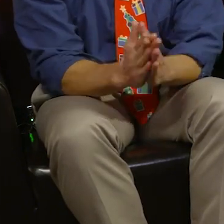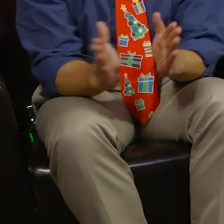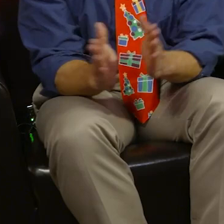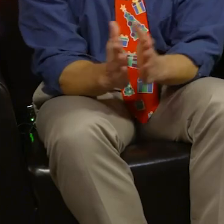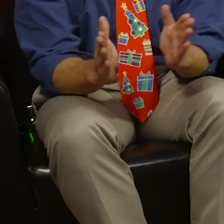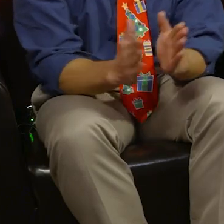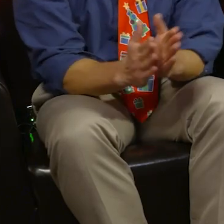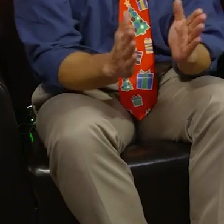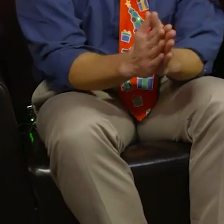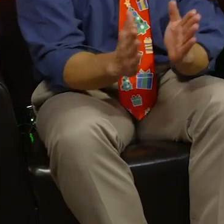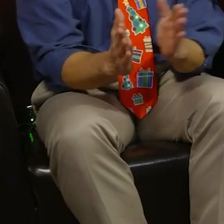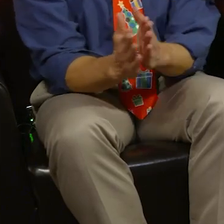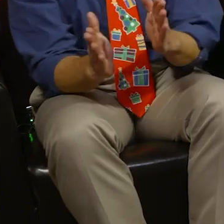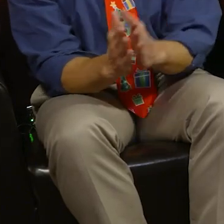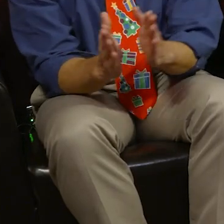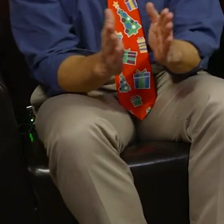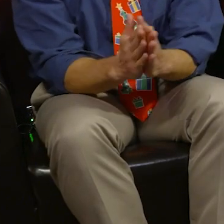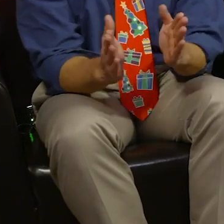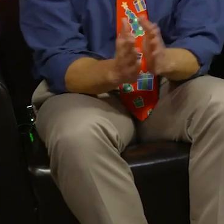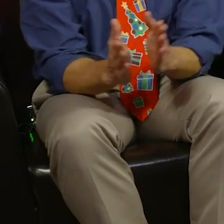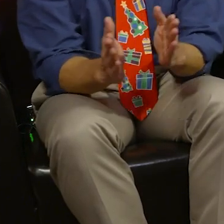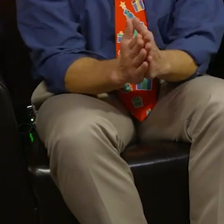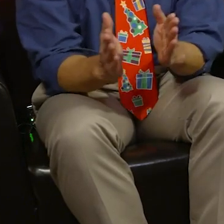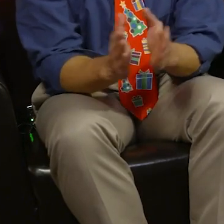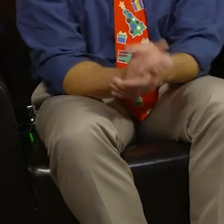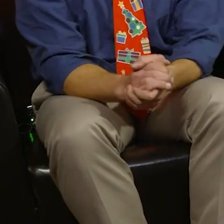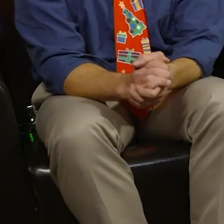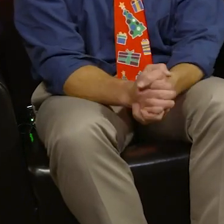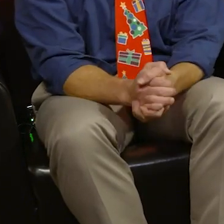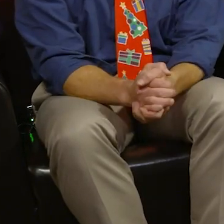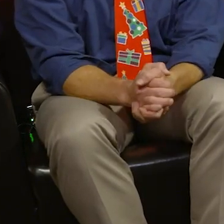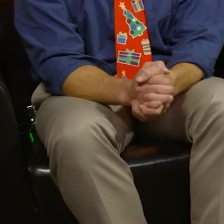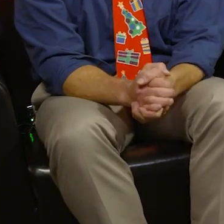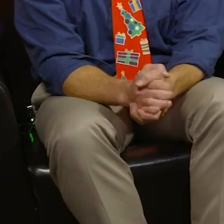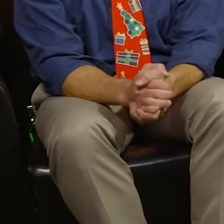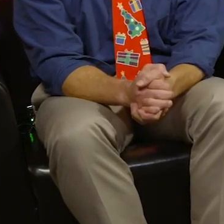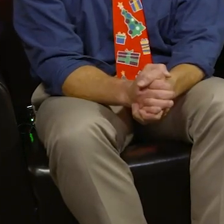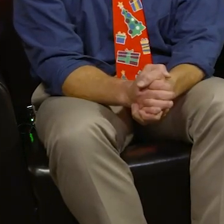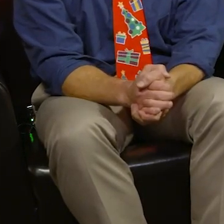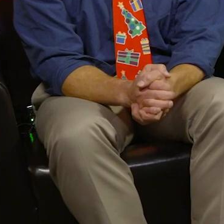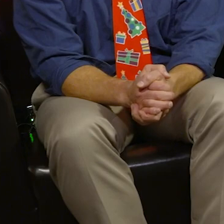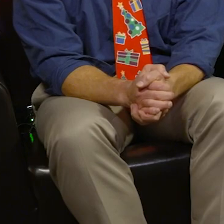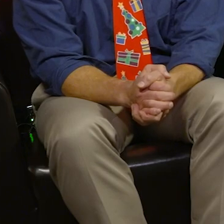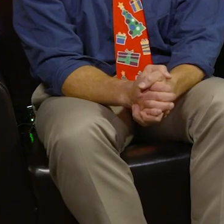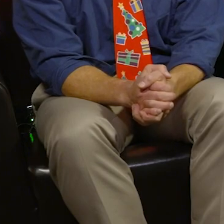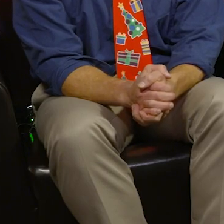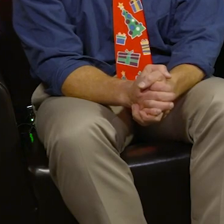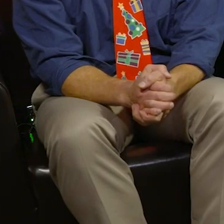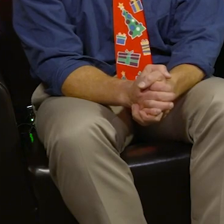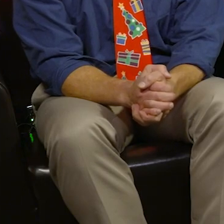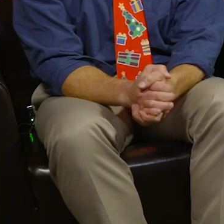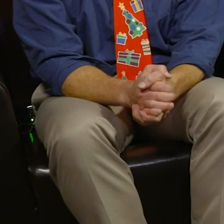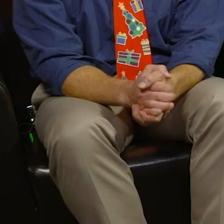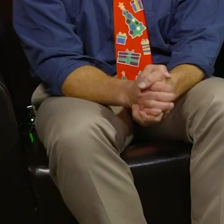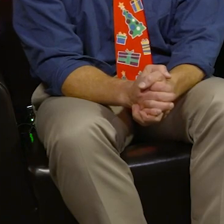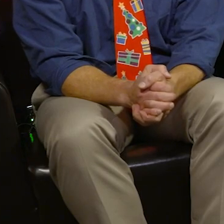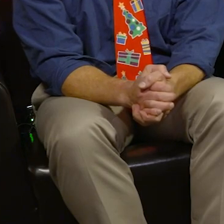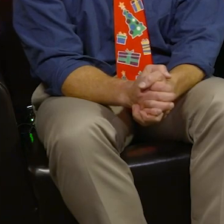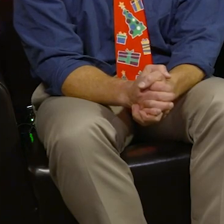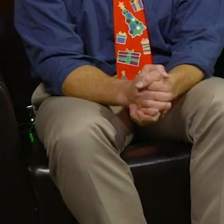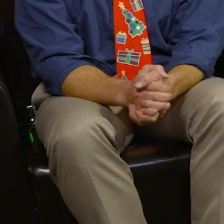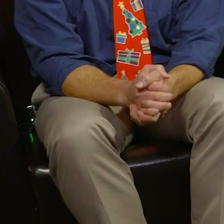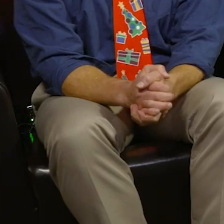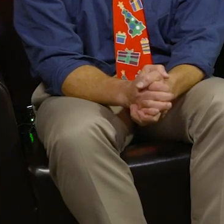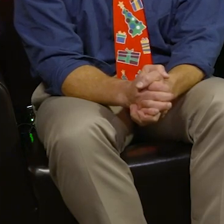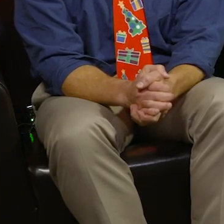know the answer, we can beat this, get your vaccine today. That's the way. I love it. We can bring holidays to all of